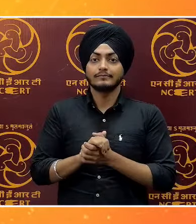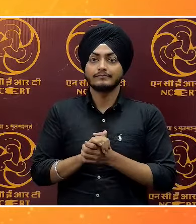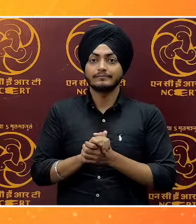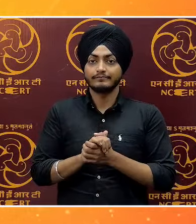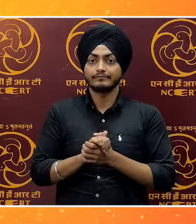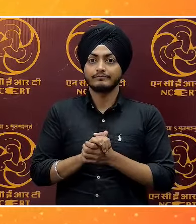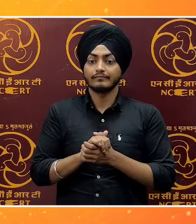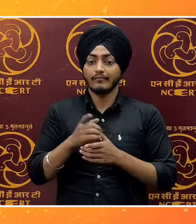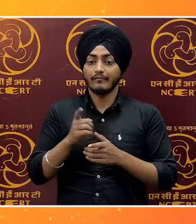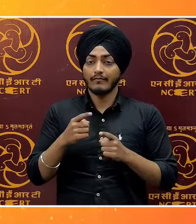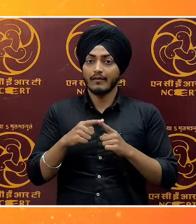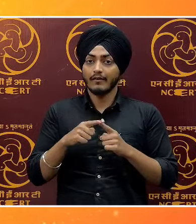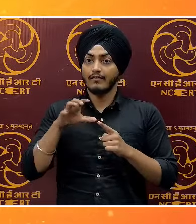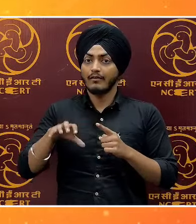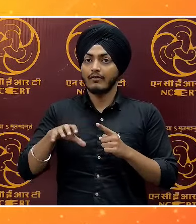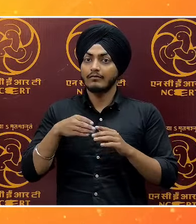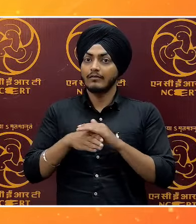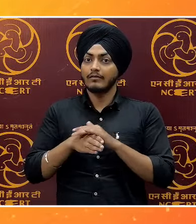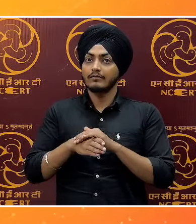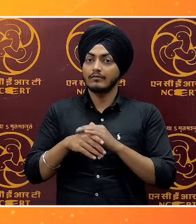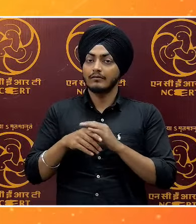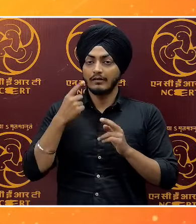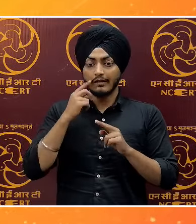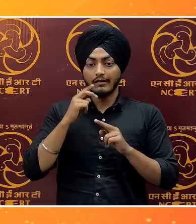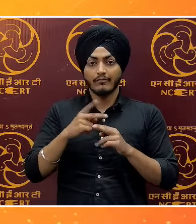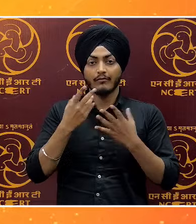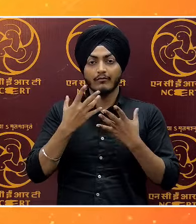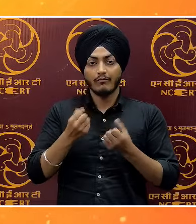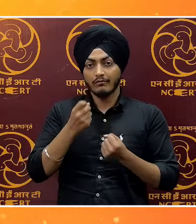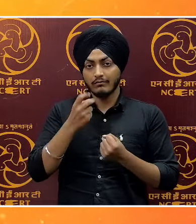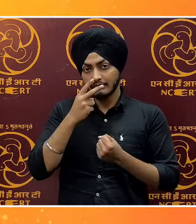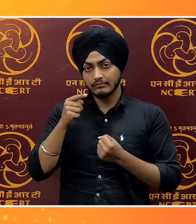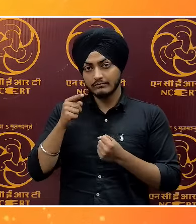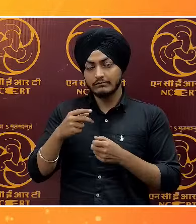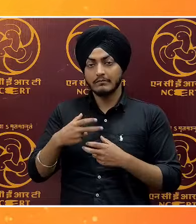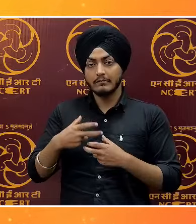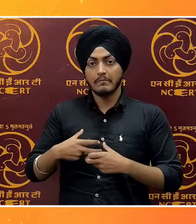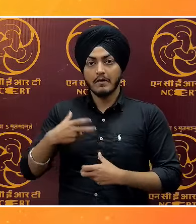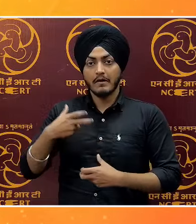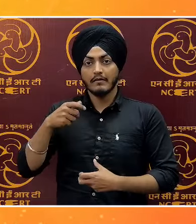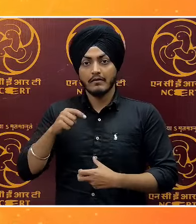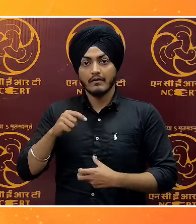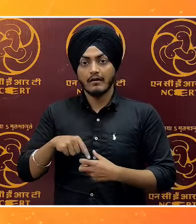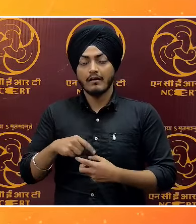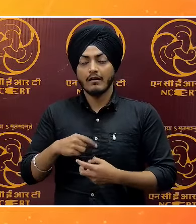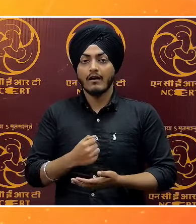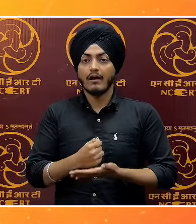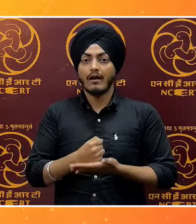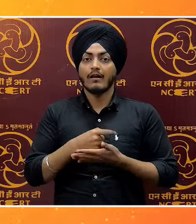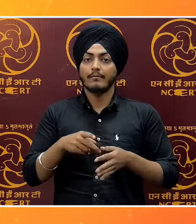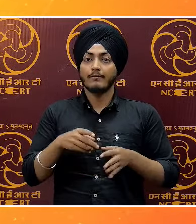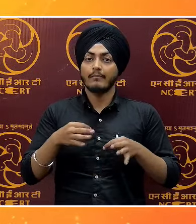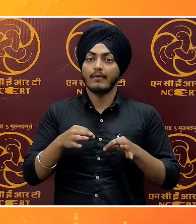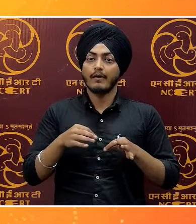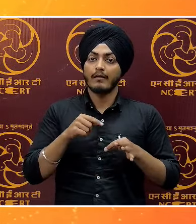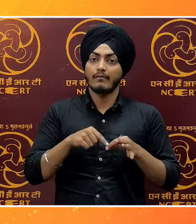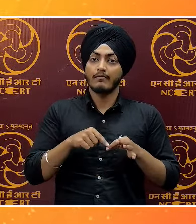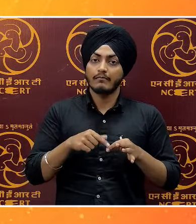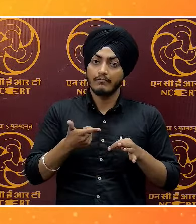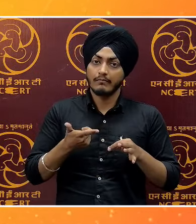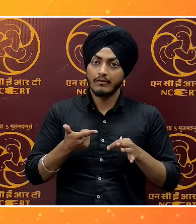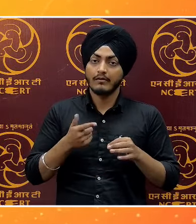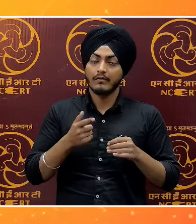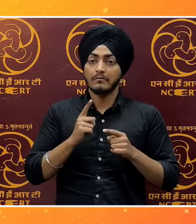of this town, if you would like to see, the buildings again are being shown with the help of paper. A